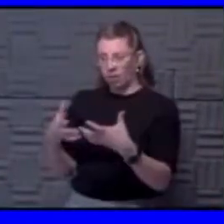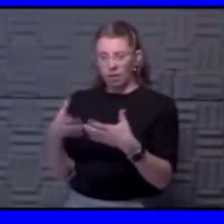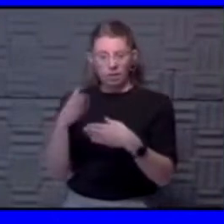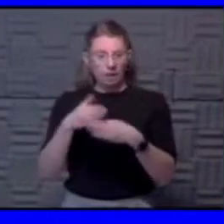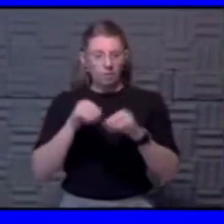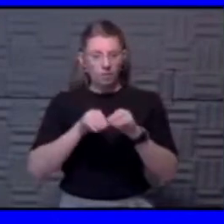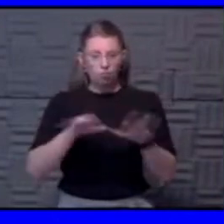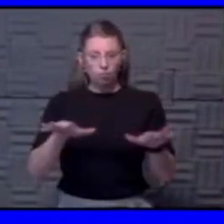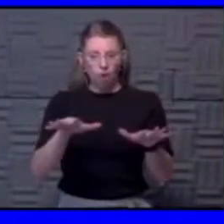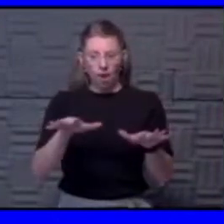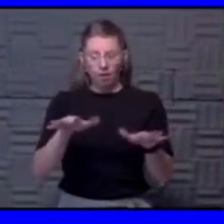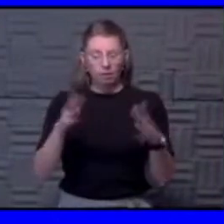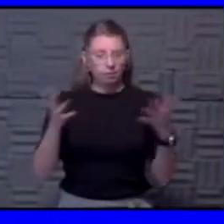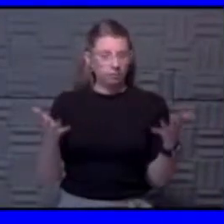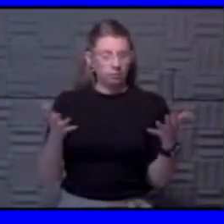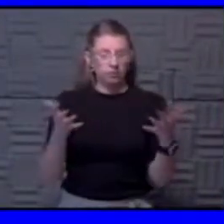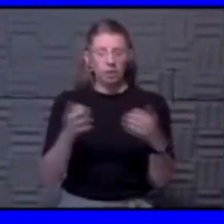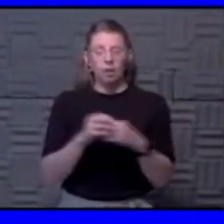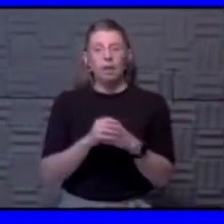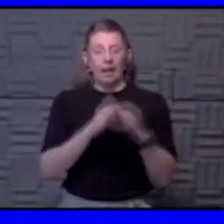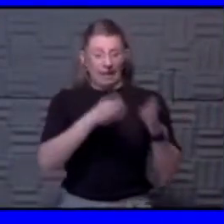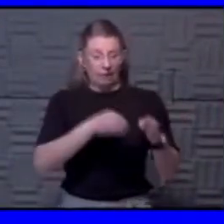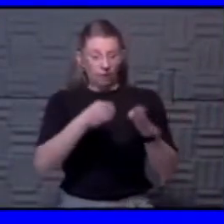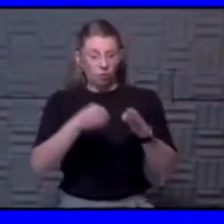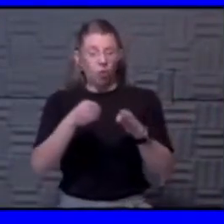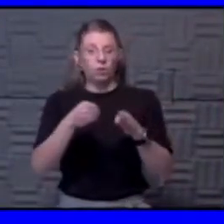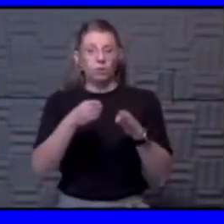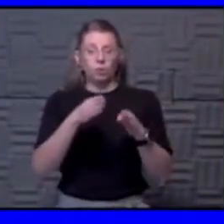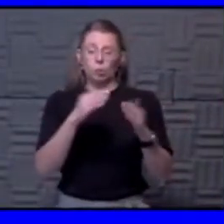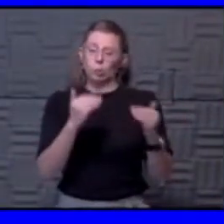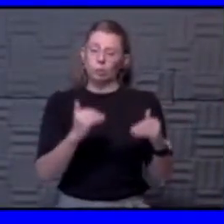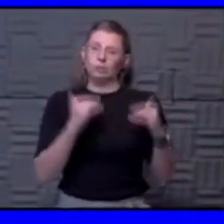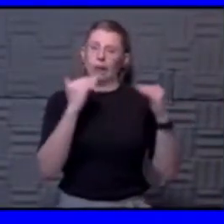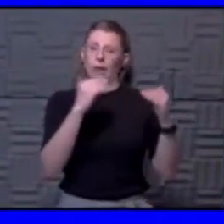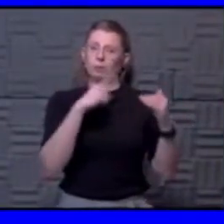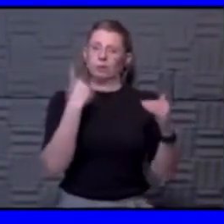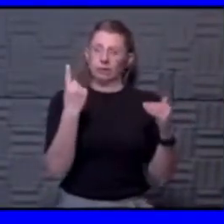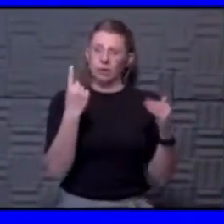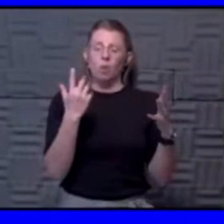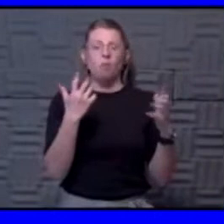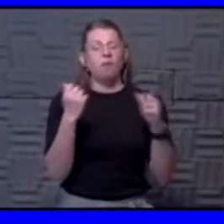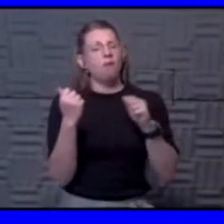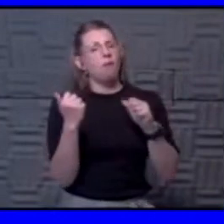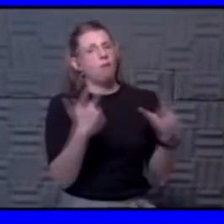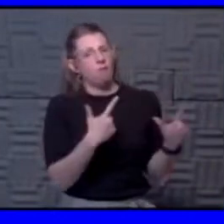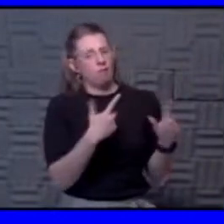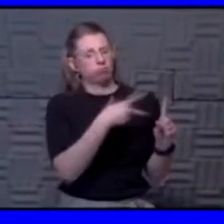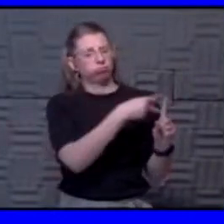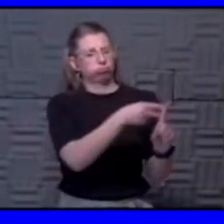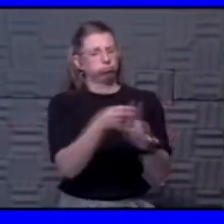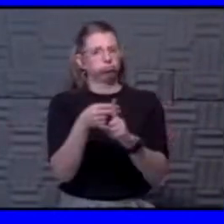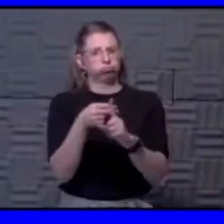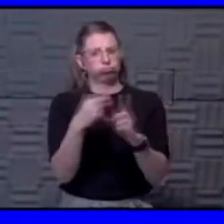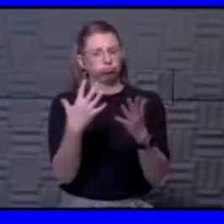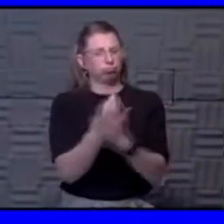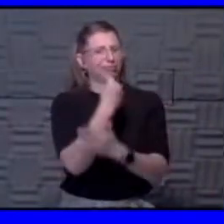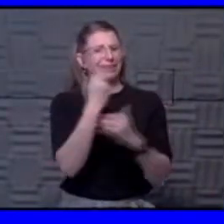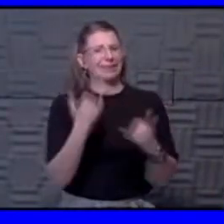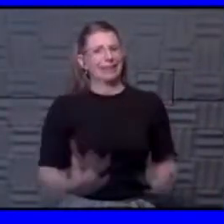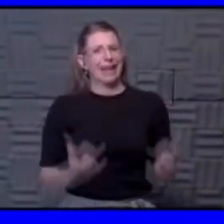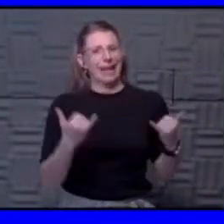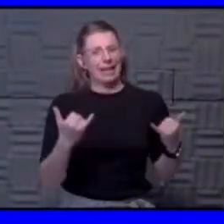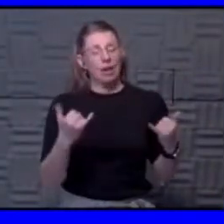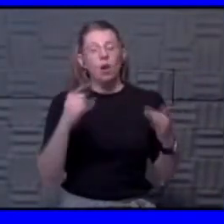spread. But we know that individuals, there are certain that are very high risk. And we would all love for everybody to be able to go out and get their vaccination today.